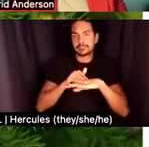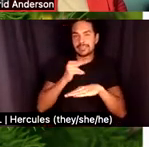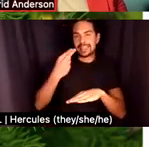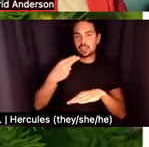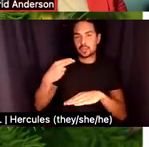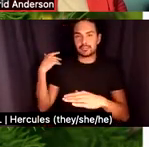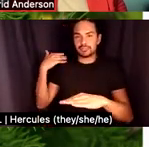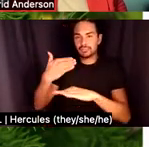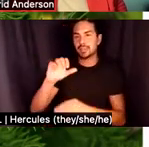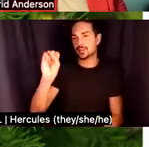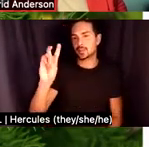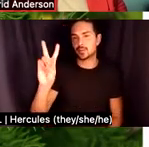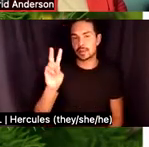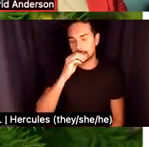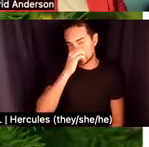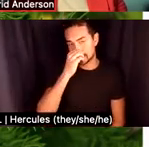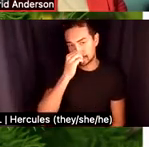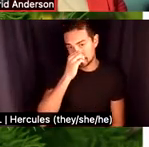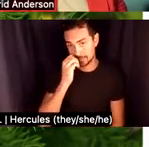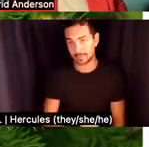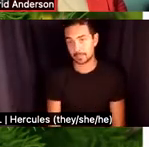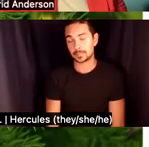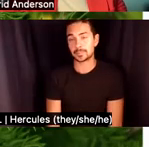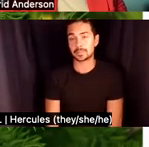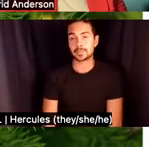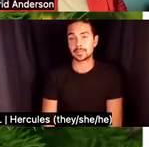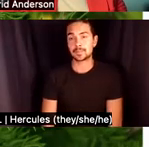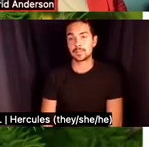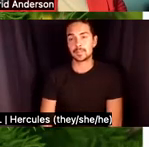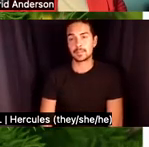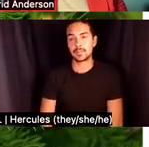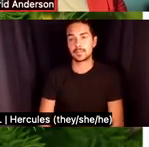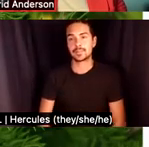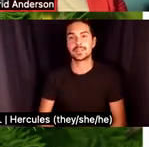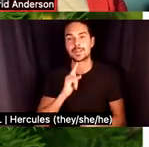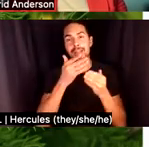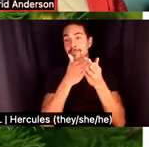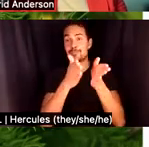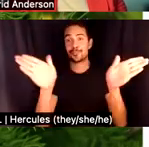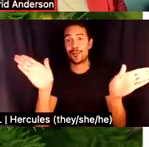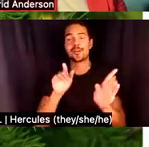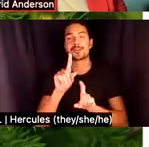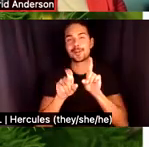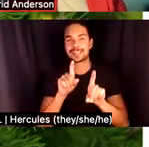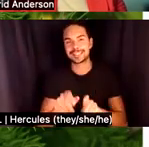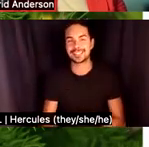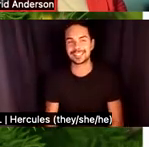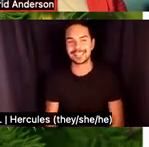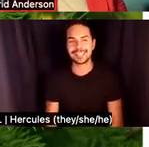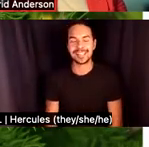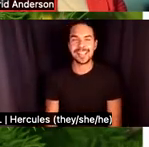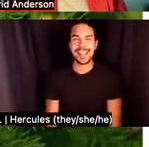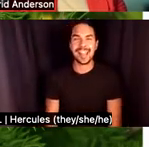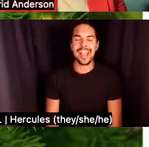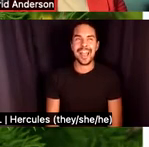of sexual violence. And so I kind of had as a kind of a broad question, but how within our